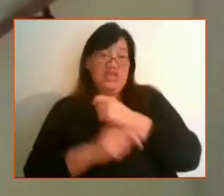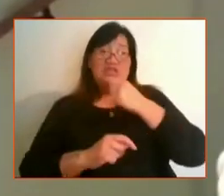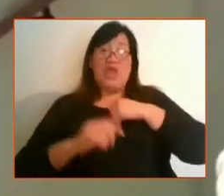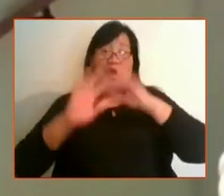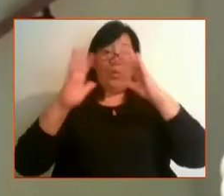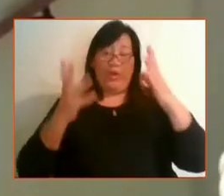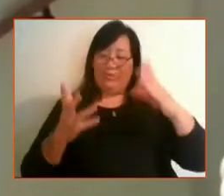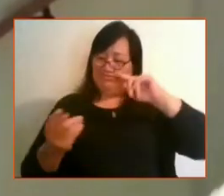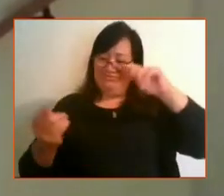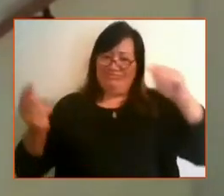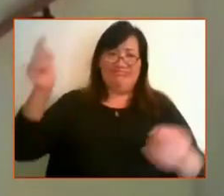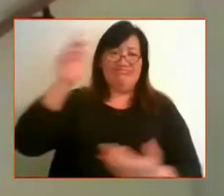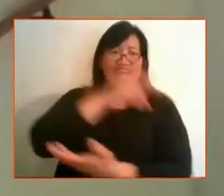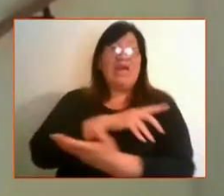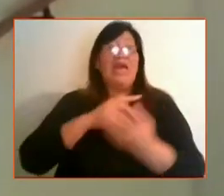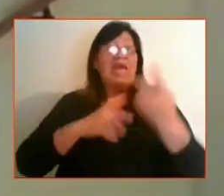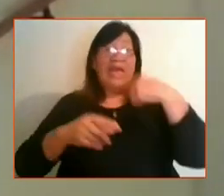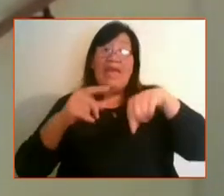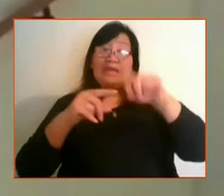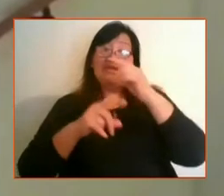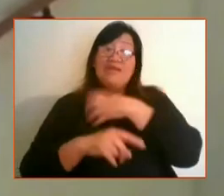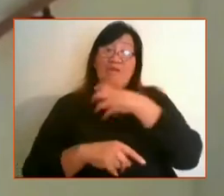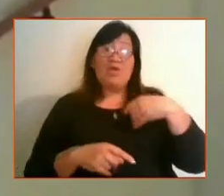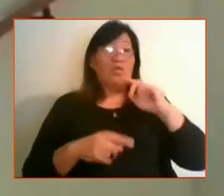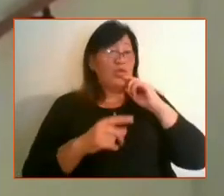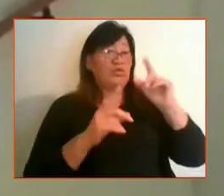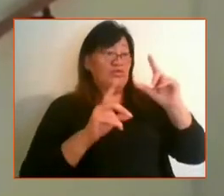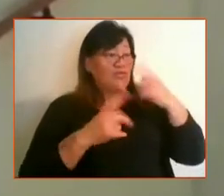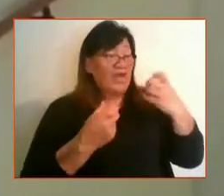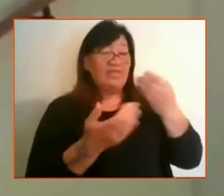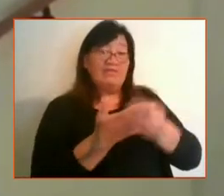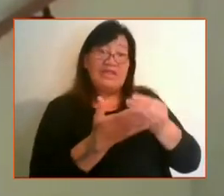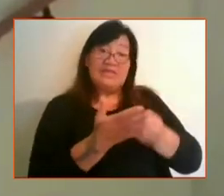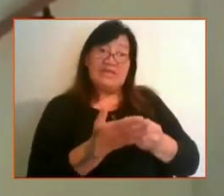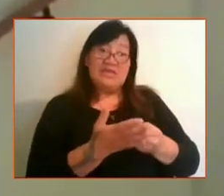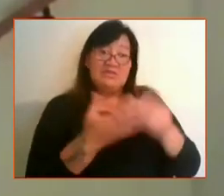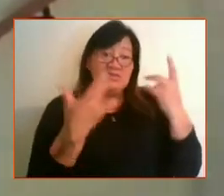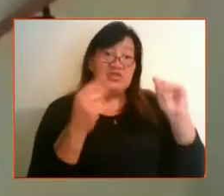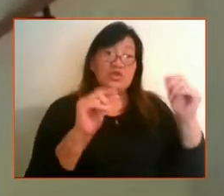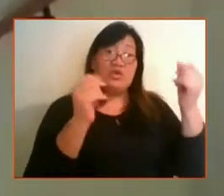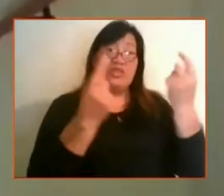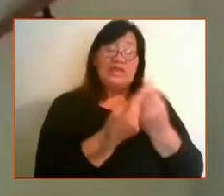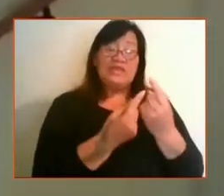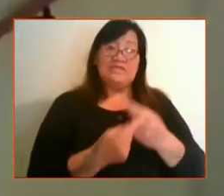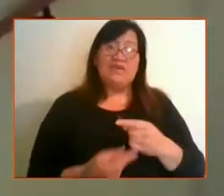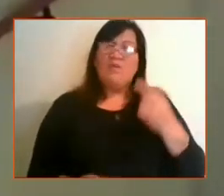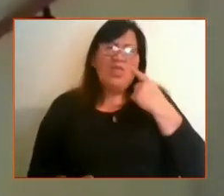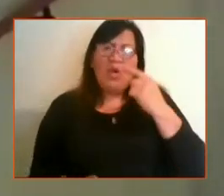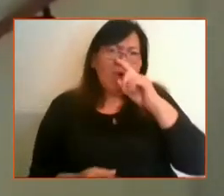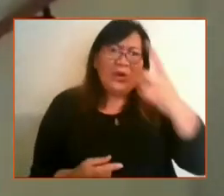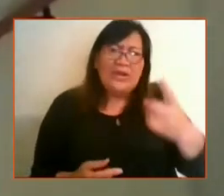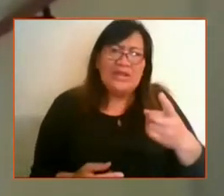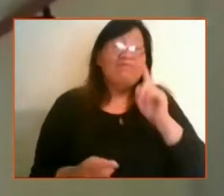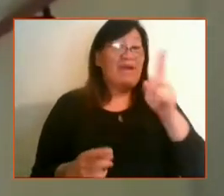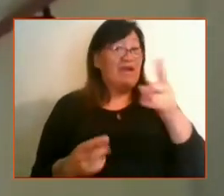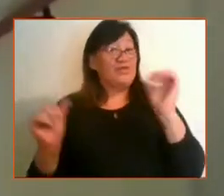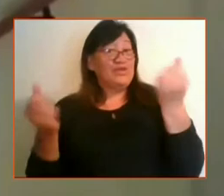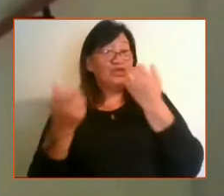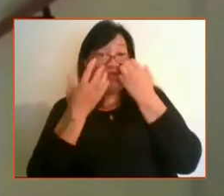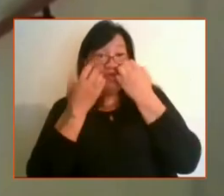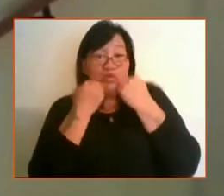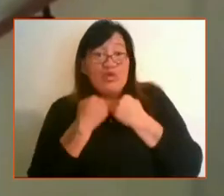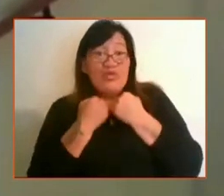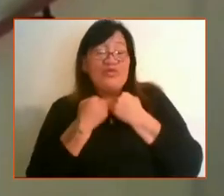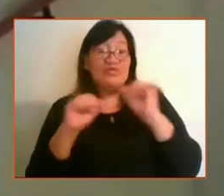will find the money to do things that were perhaps until then considered unthinkable. We have proven that we can actually